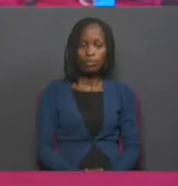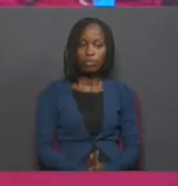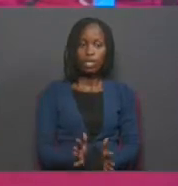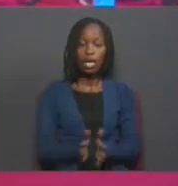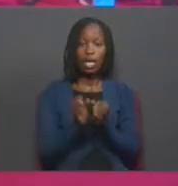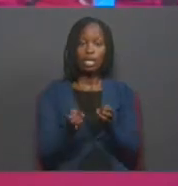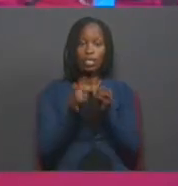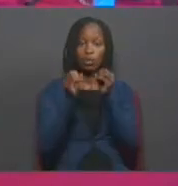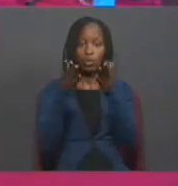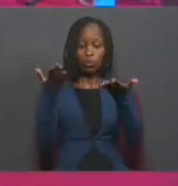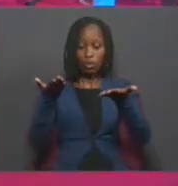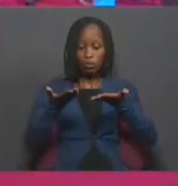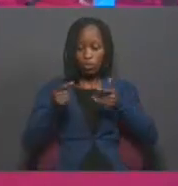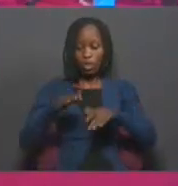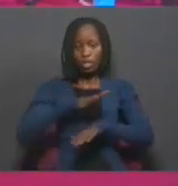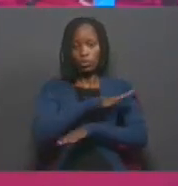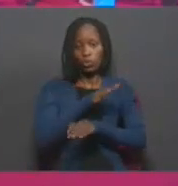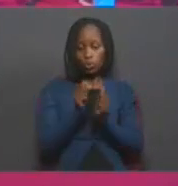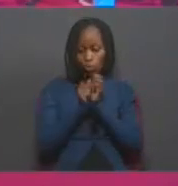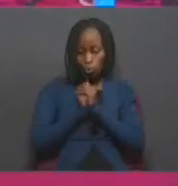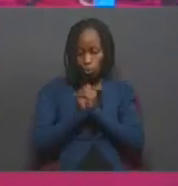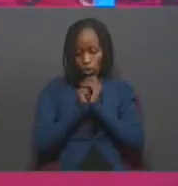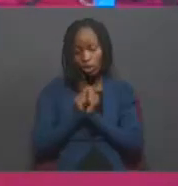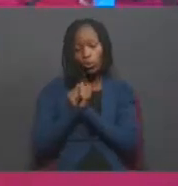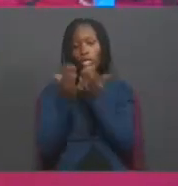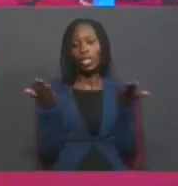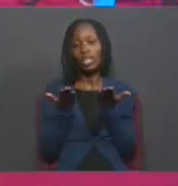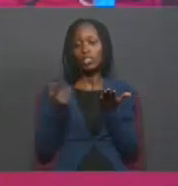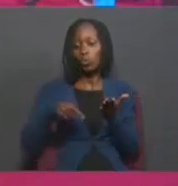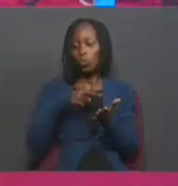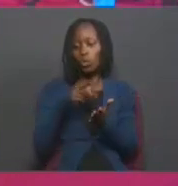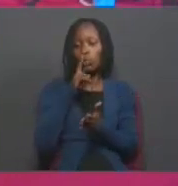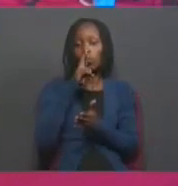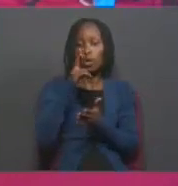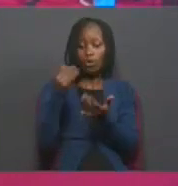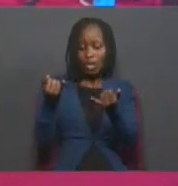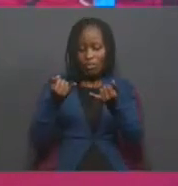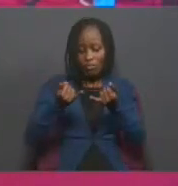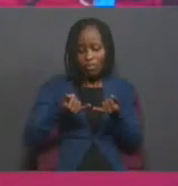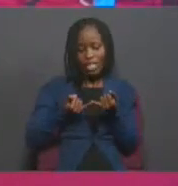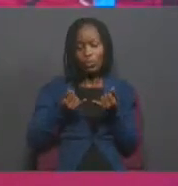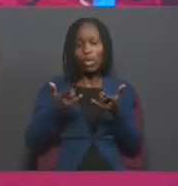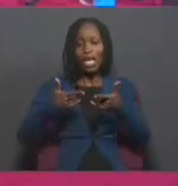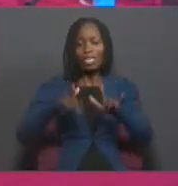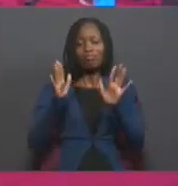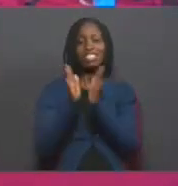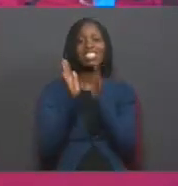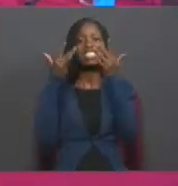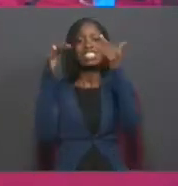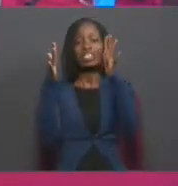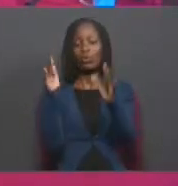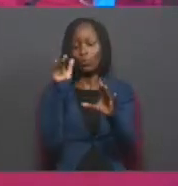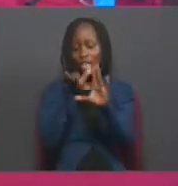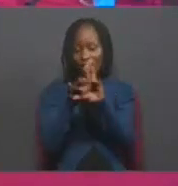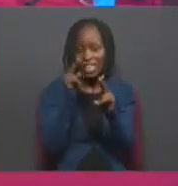invite you this evening to just worship with us. So wherever you are, I invite you, and let's have a celebration here in the name of